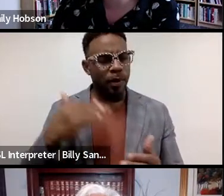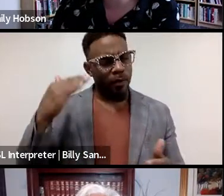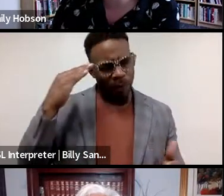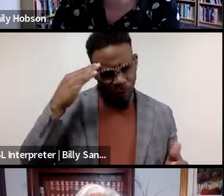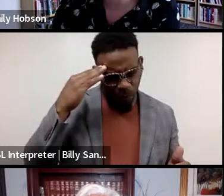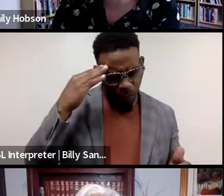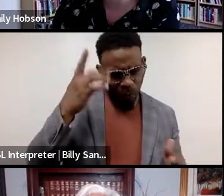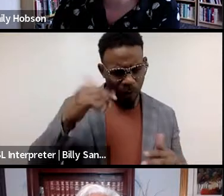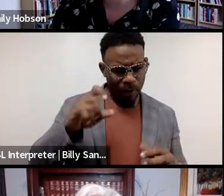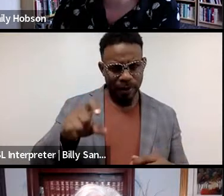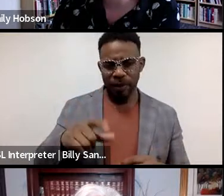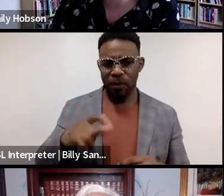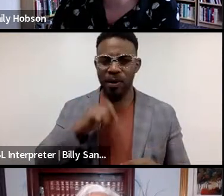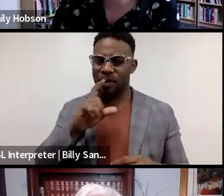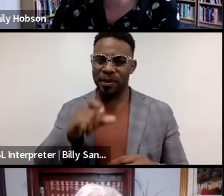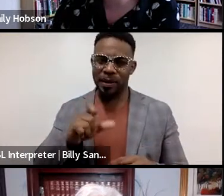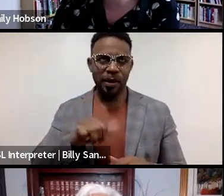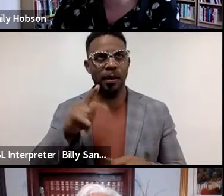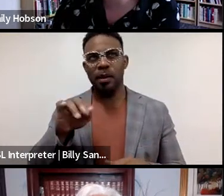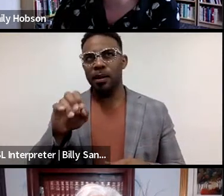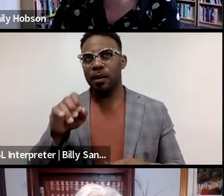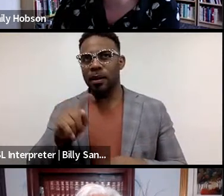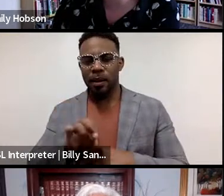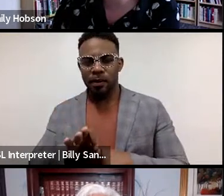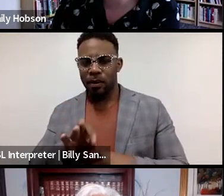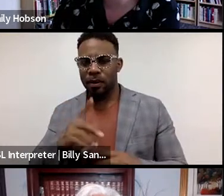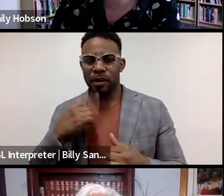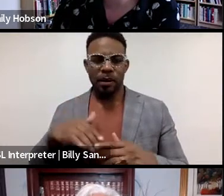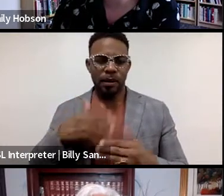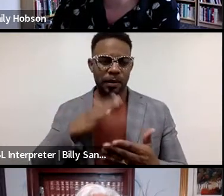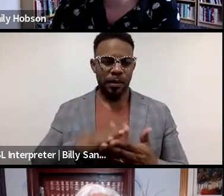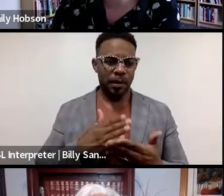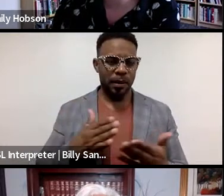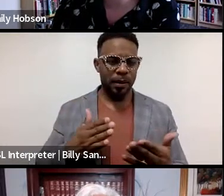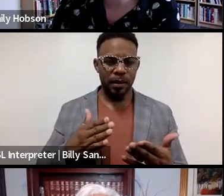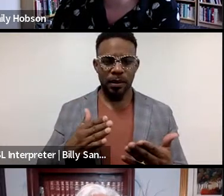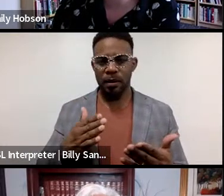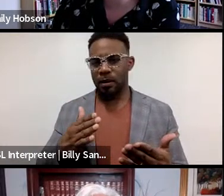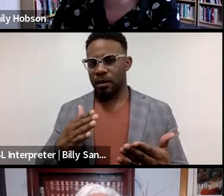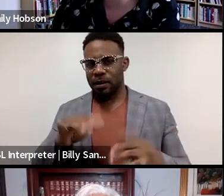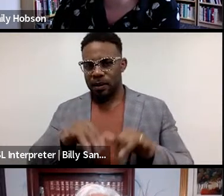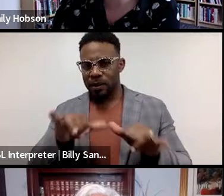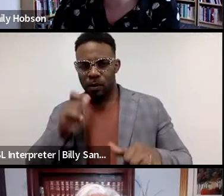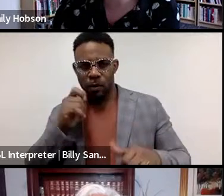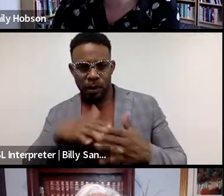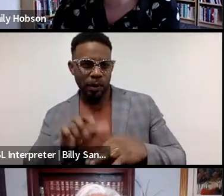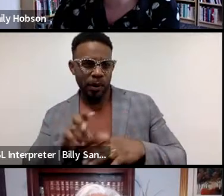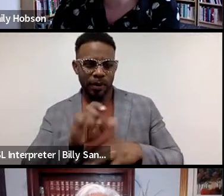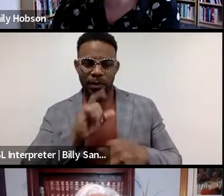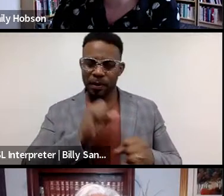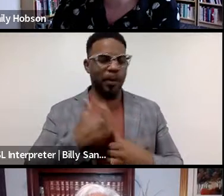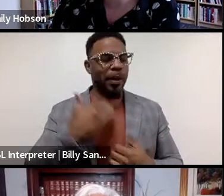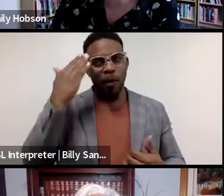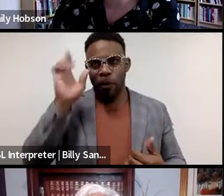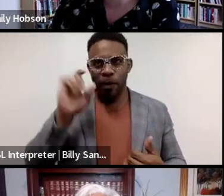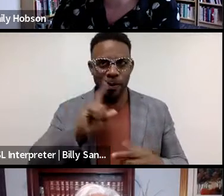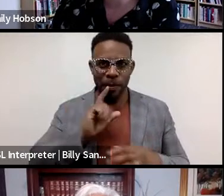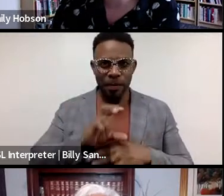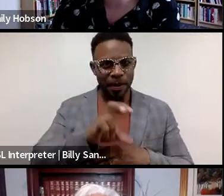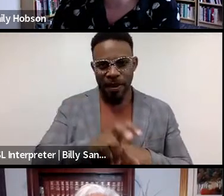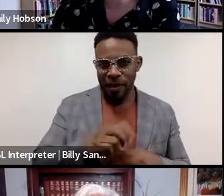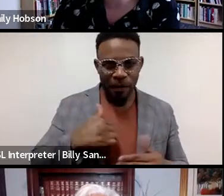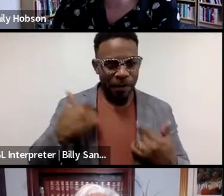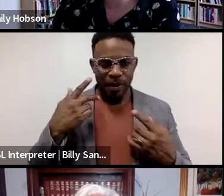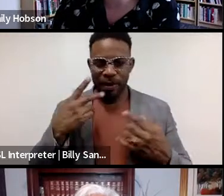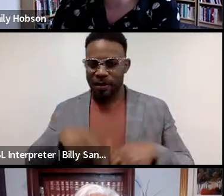known what's necessary. We don't need another task force to tell us how bad systemic racism is and where the investments need to be made. We know where they need to be made. We've